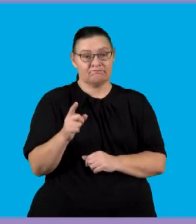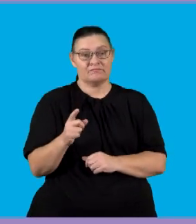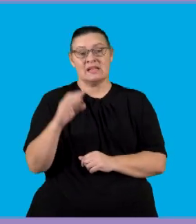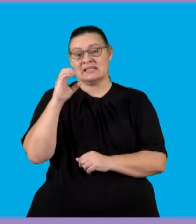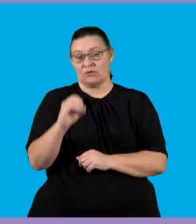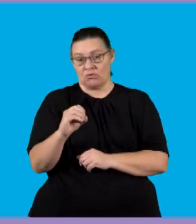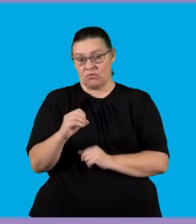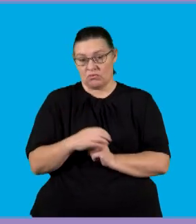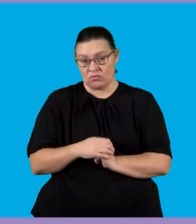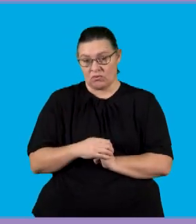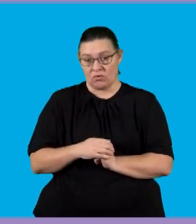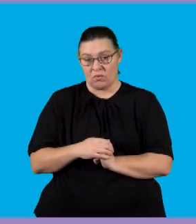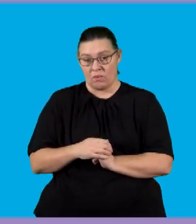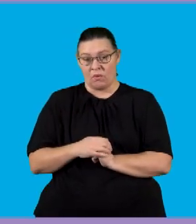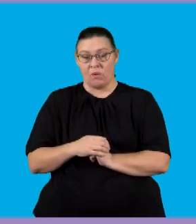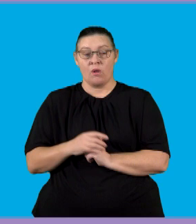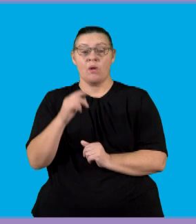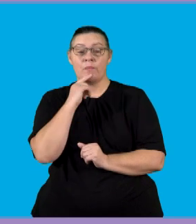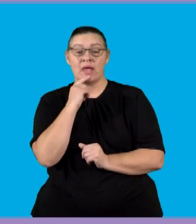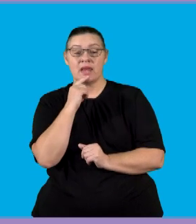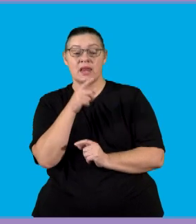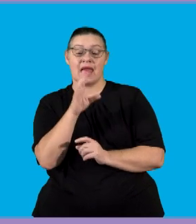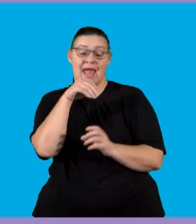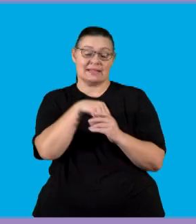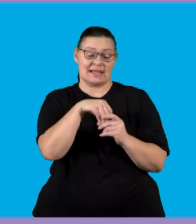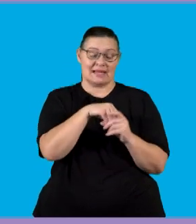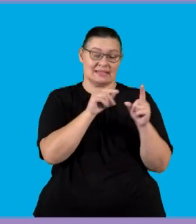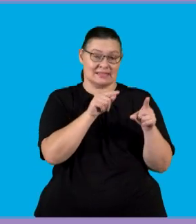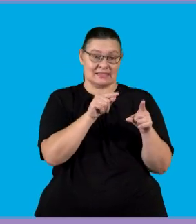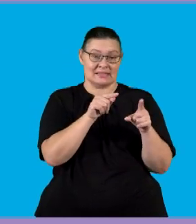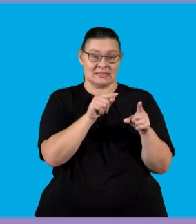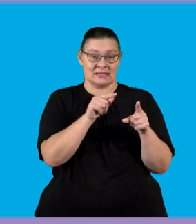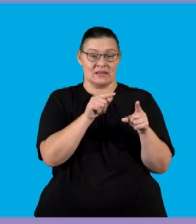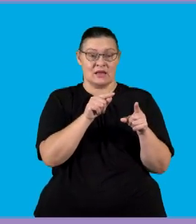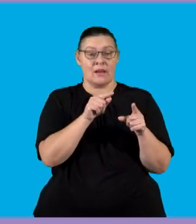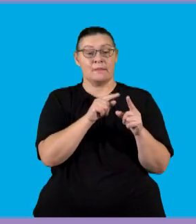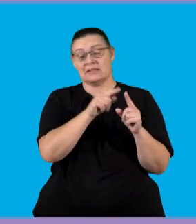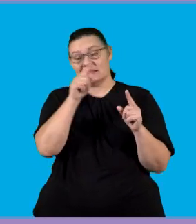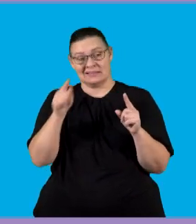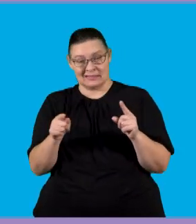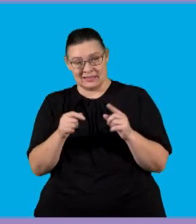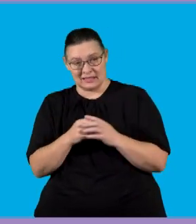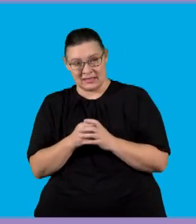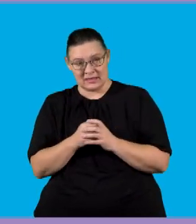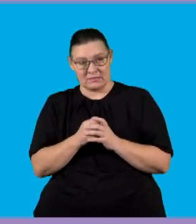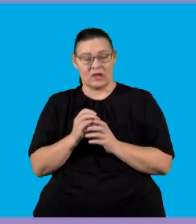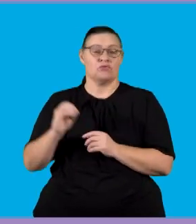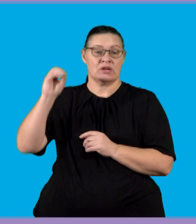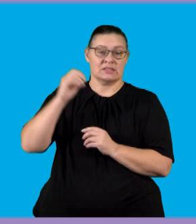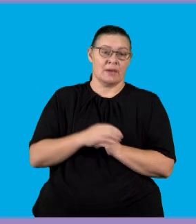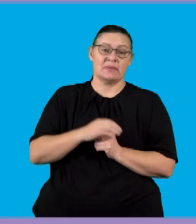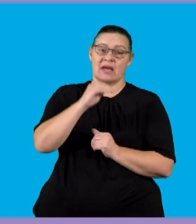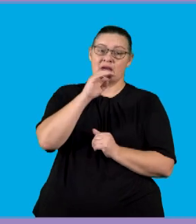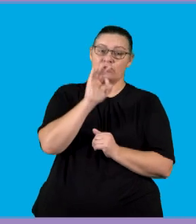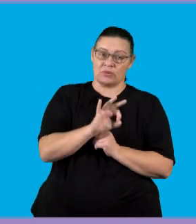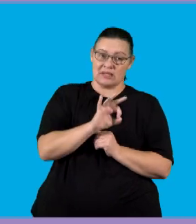0, then the exponents within the product must multiply with the exponent that has been raised. That means it